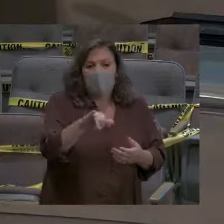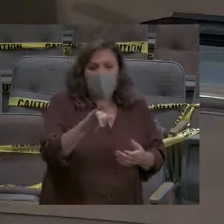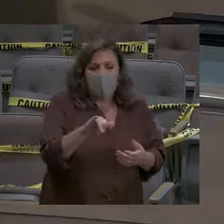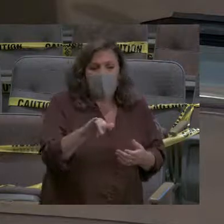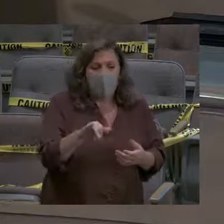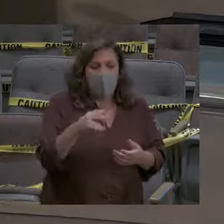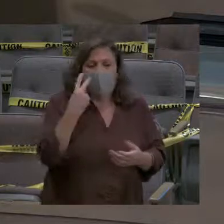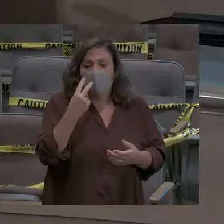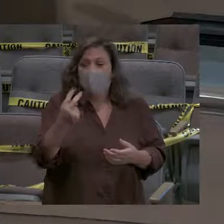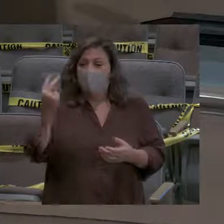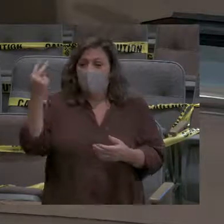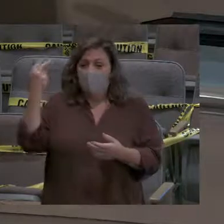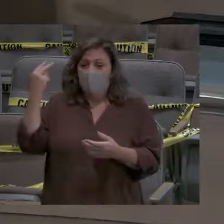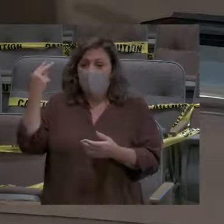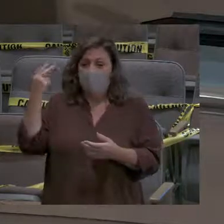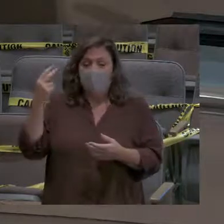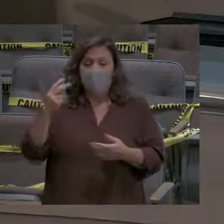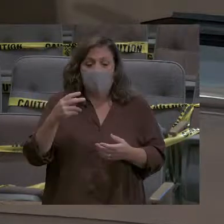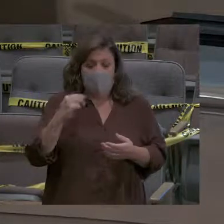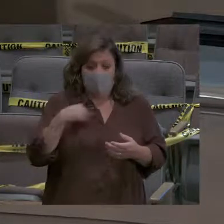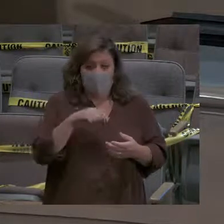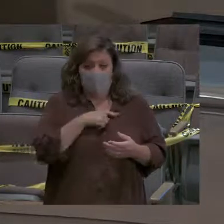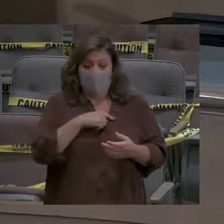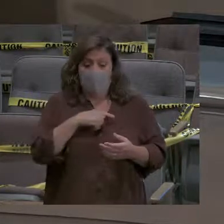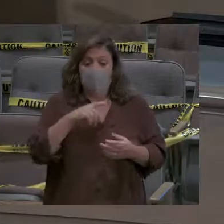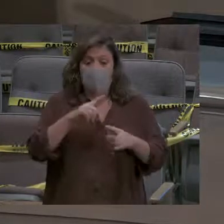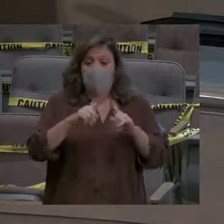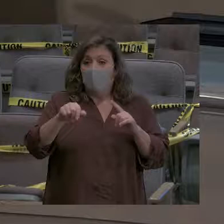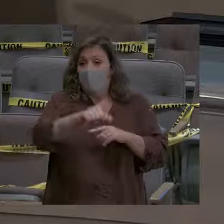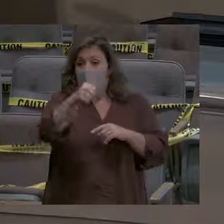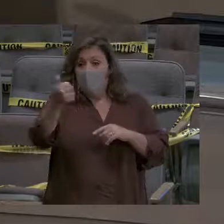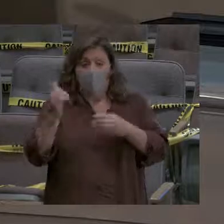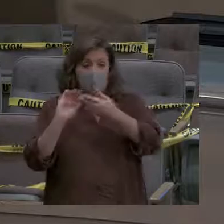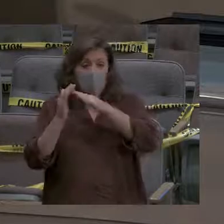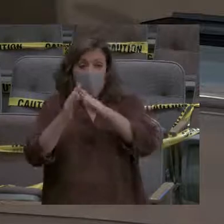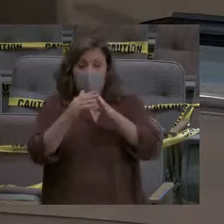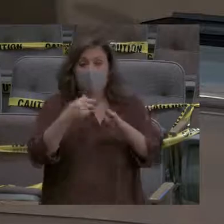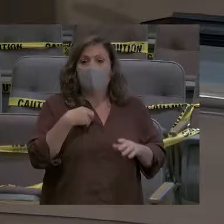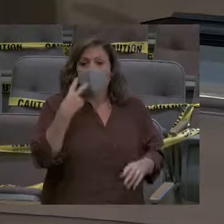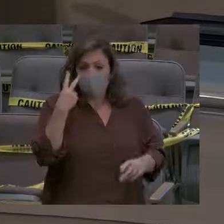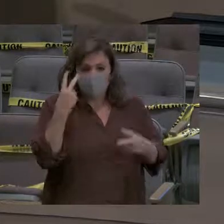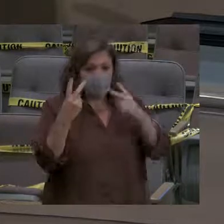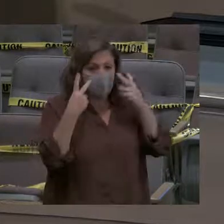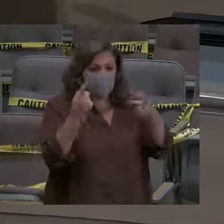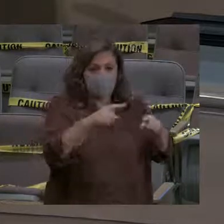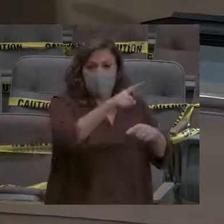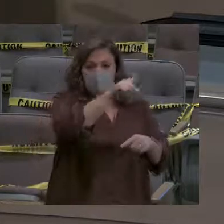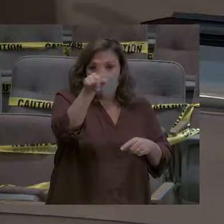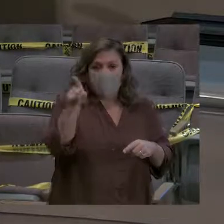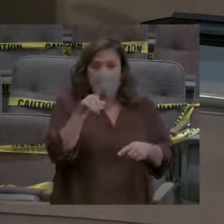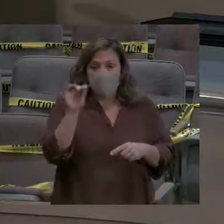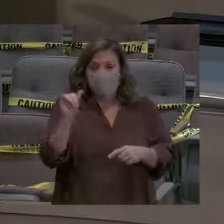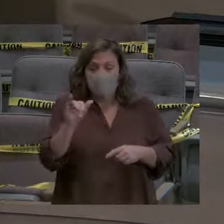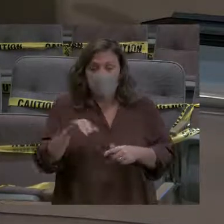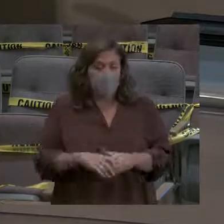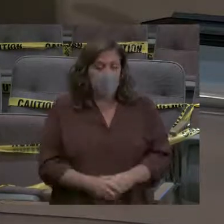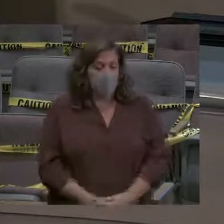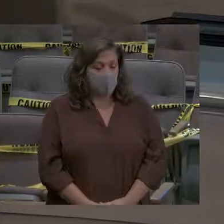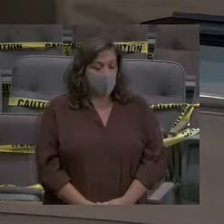we're seeing in other communities statewide and nationally as well, in that